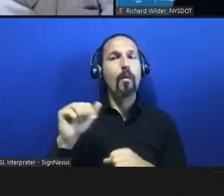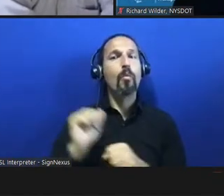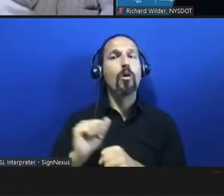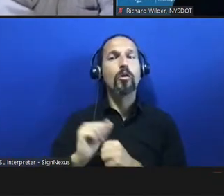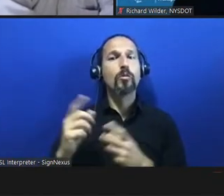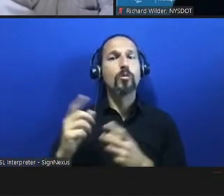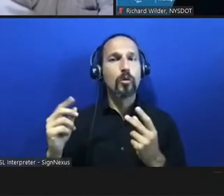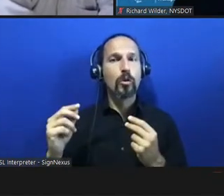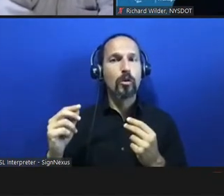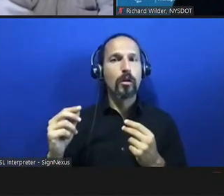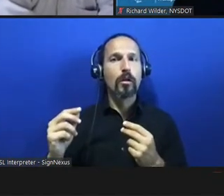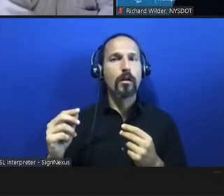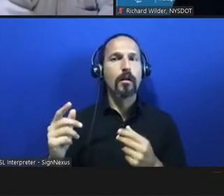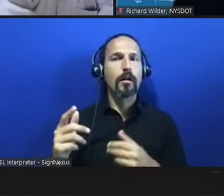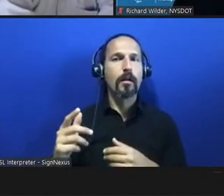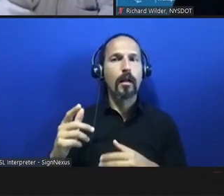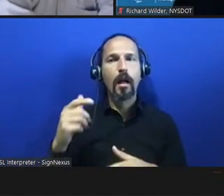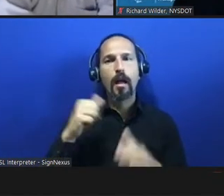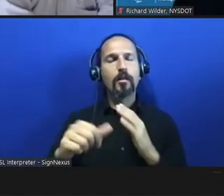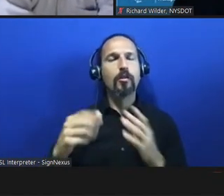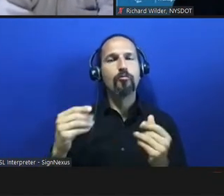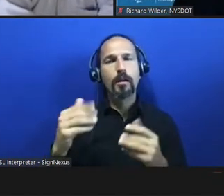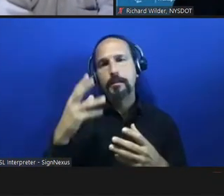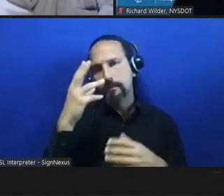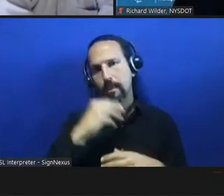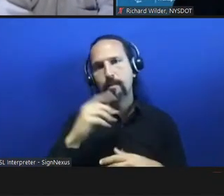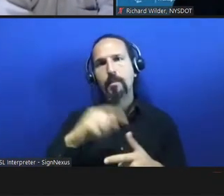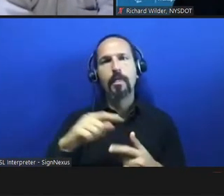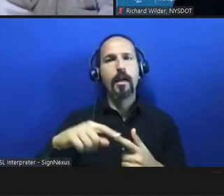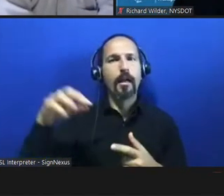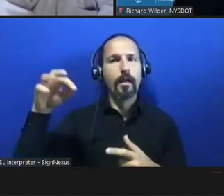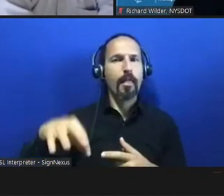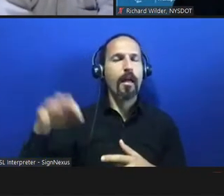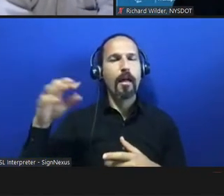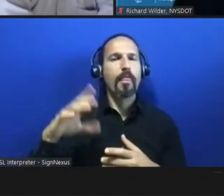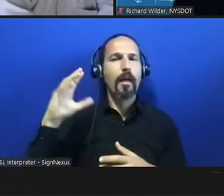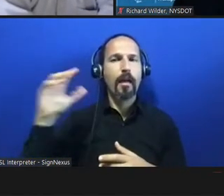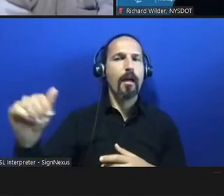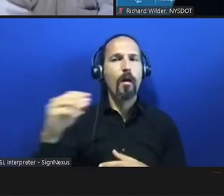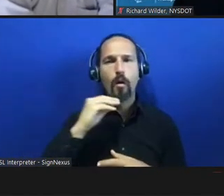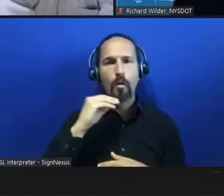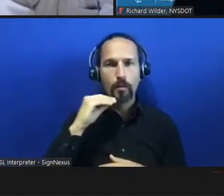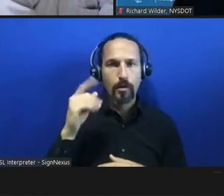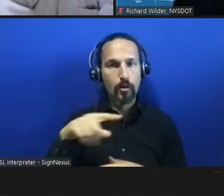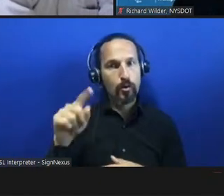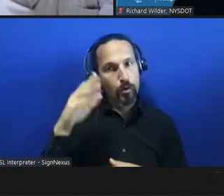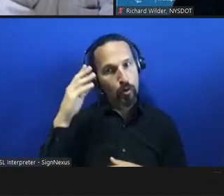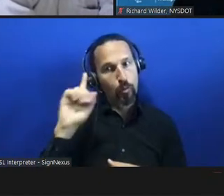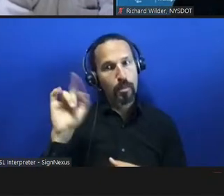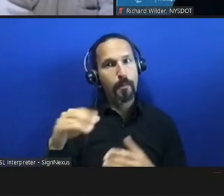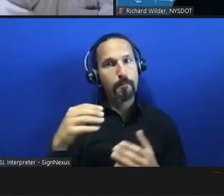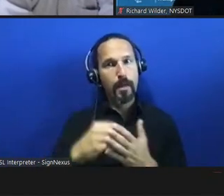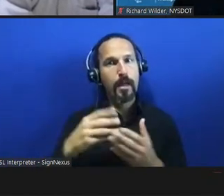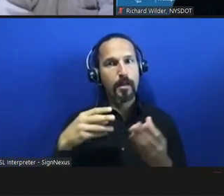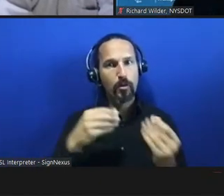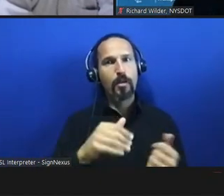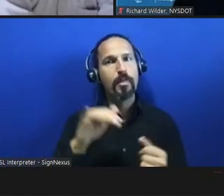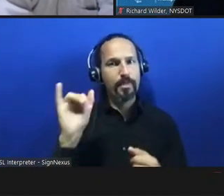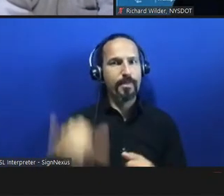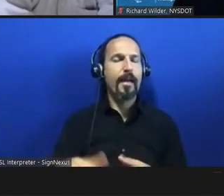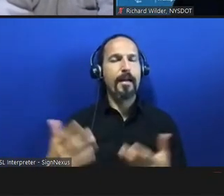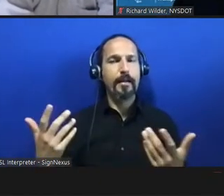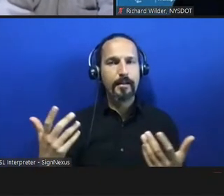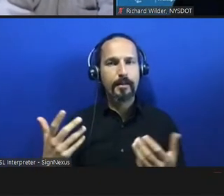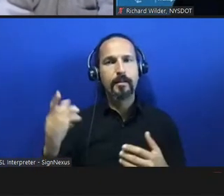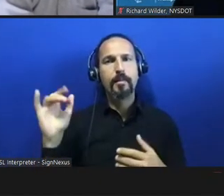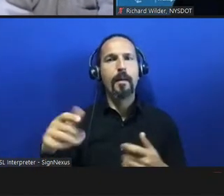they go underneath the ground and they sleep and then they clock out and they go home so does anybody want to know where the money goes that's where it goes to is because